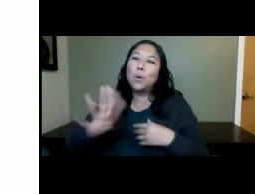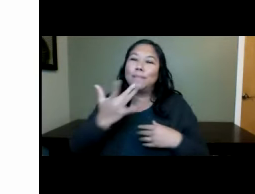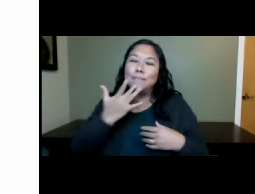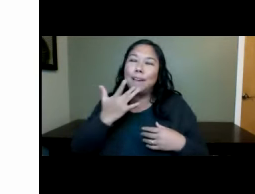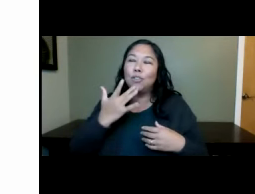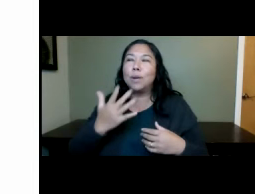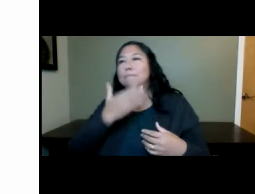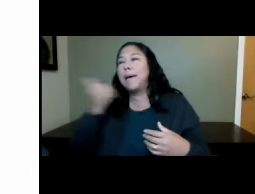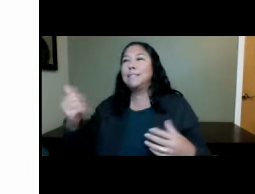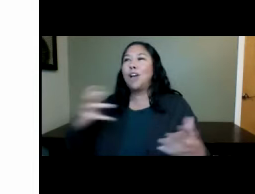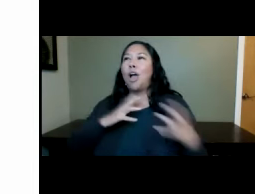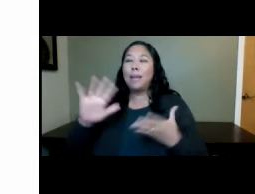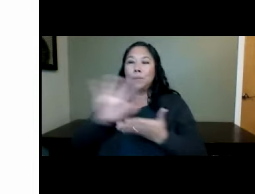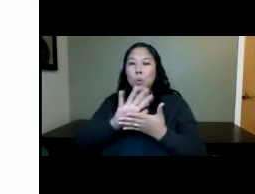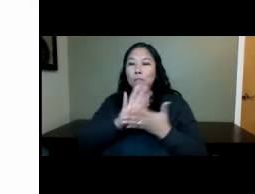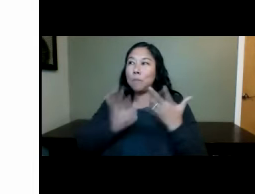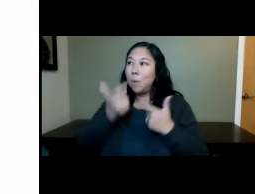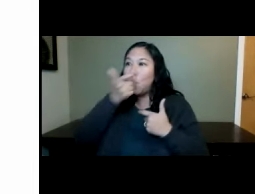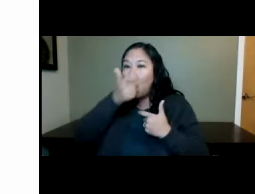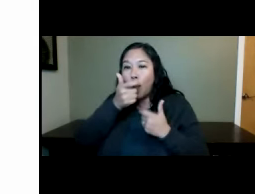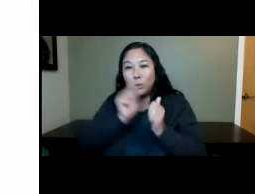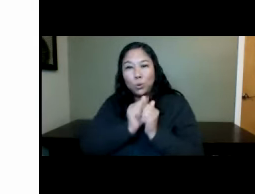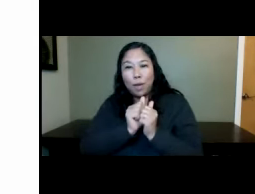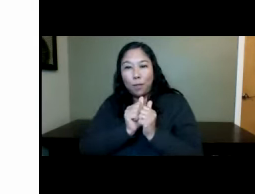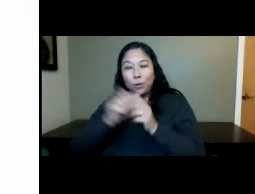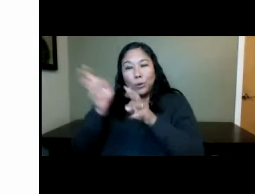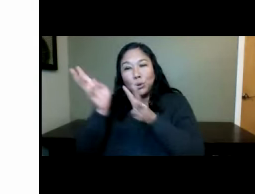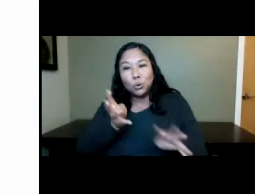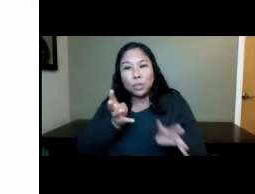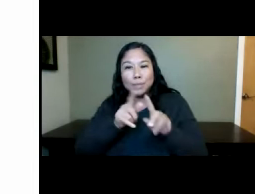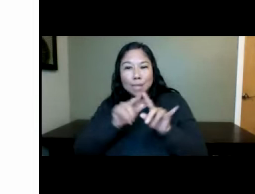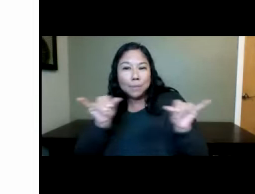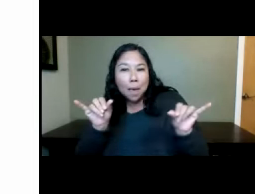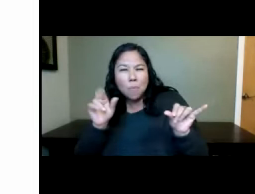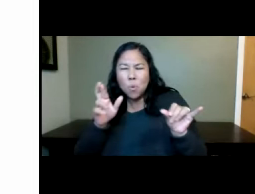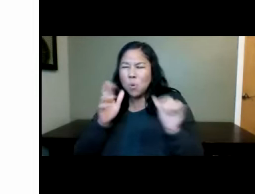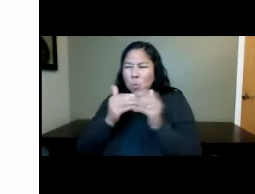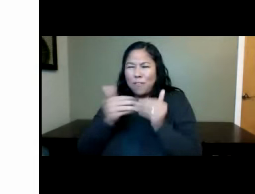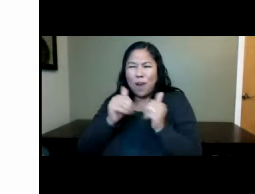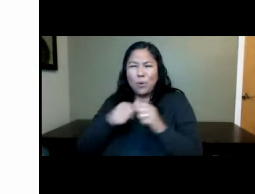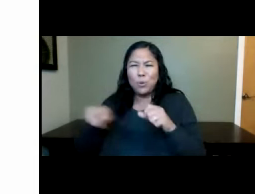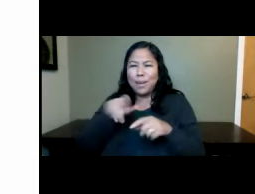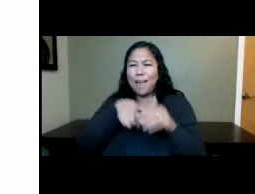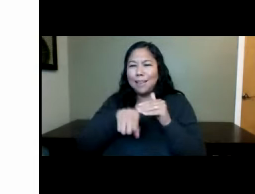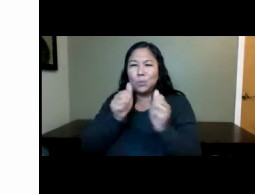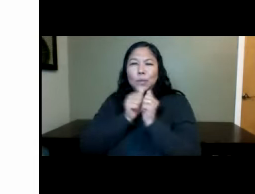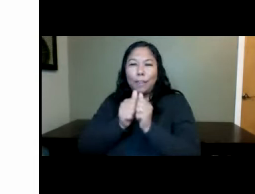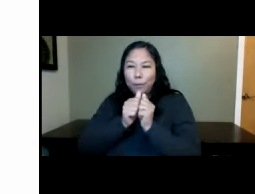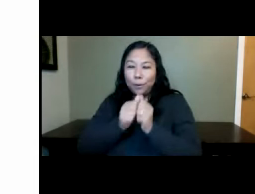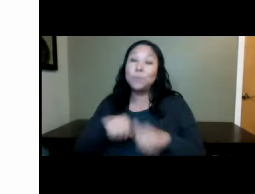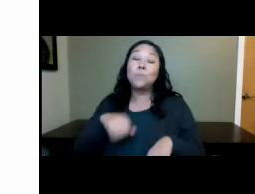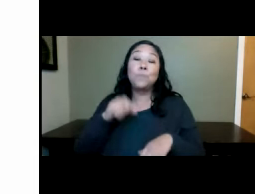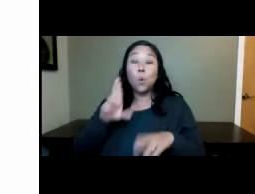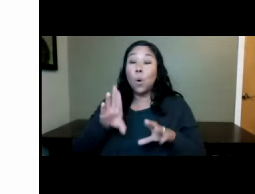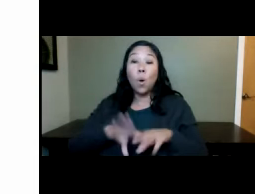movies, watch them together, stream them at the same time, or however you can access it, or open